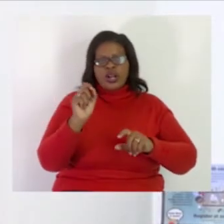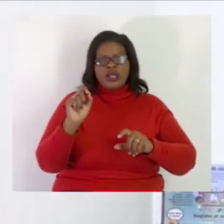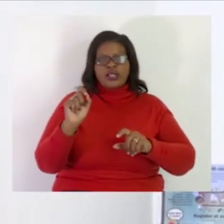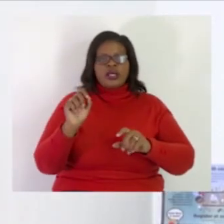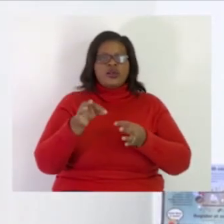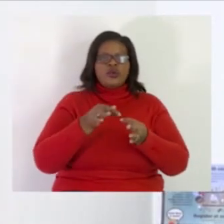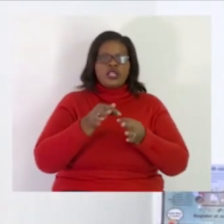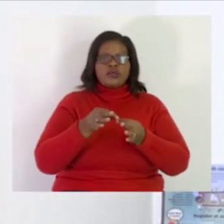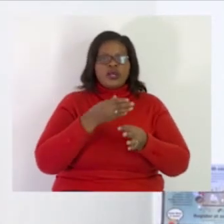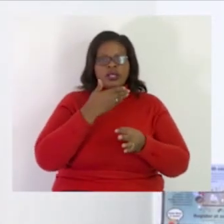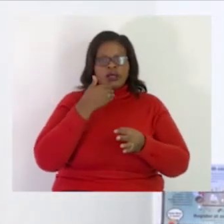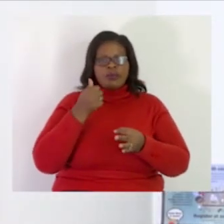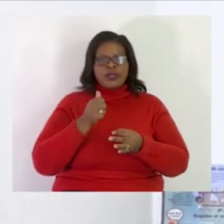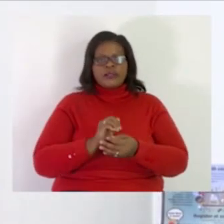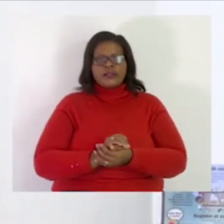much better.